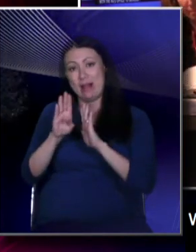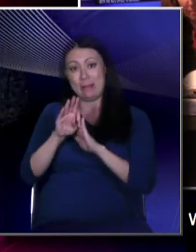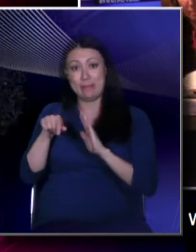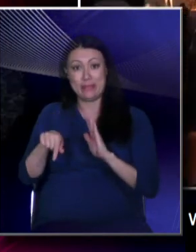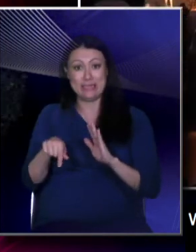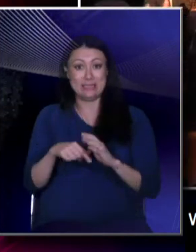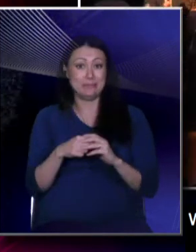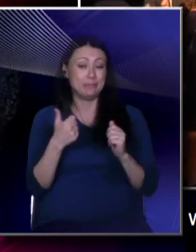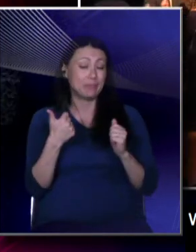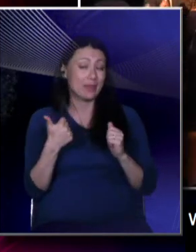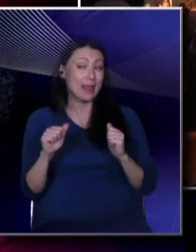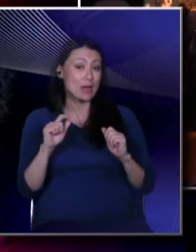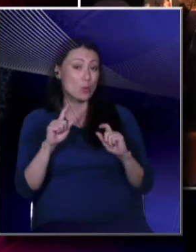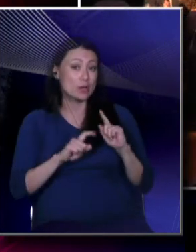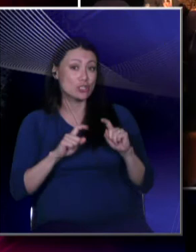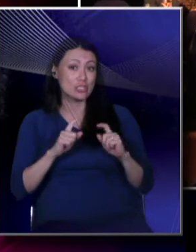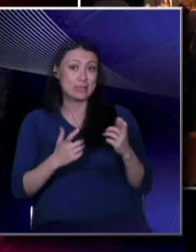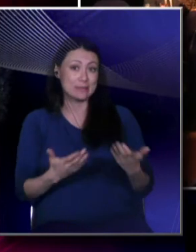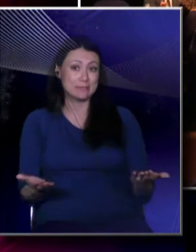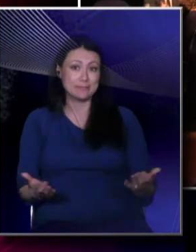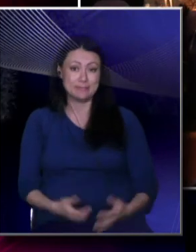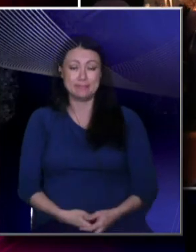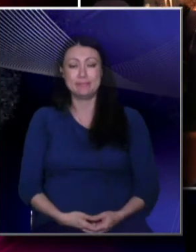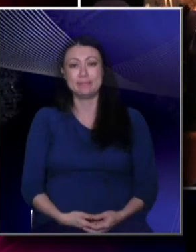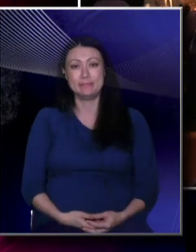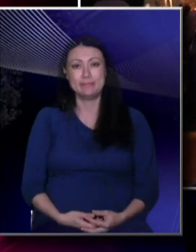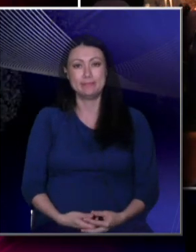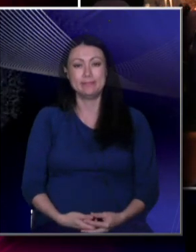Any questions on that?